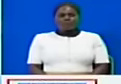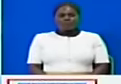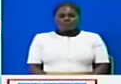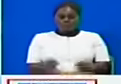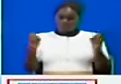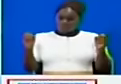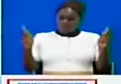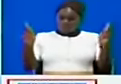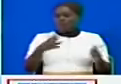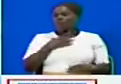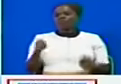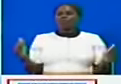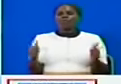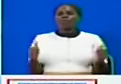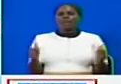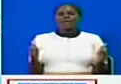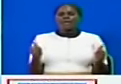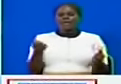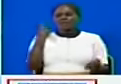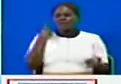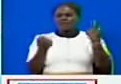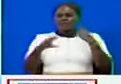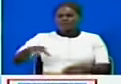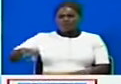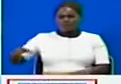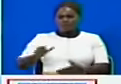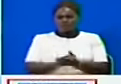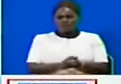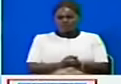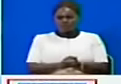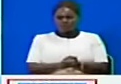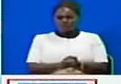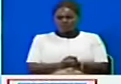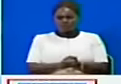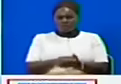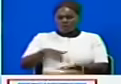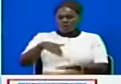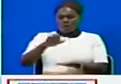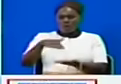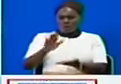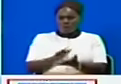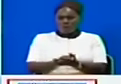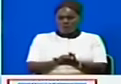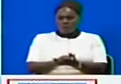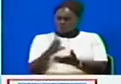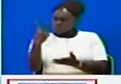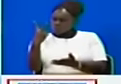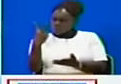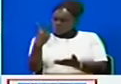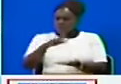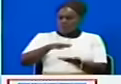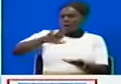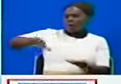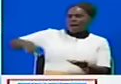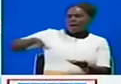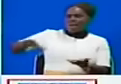Okay, we wish him well in Kericho County, and with just about two more constituencies to go before the results